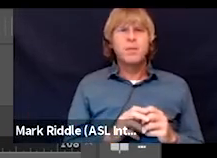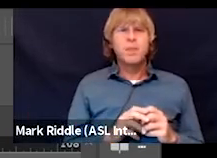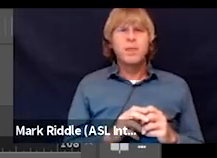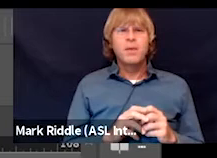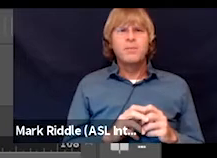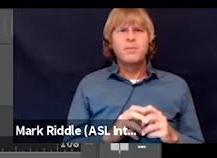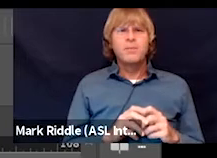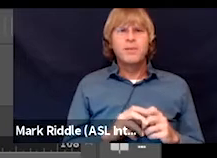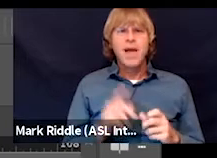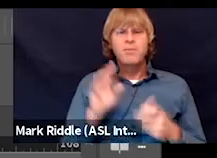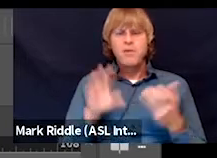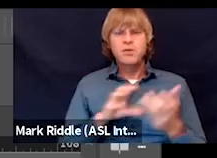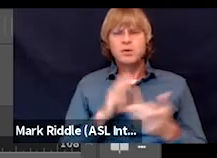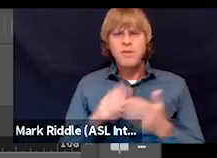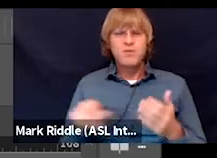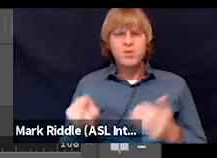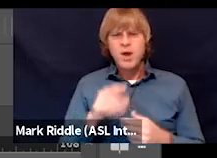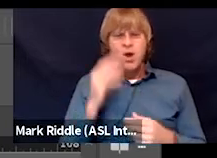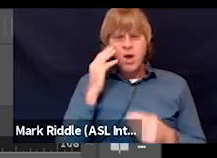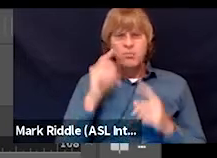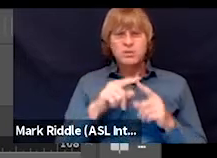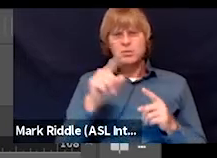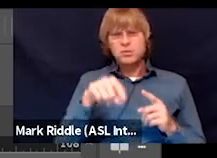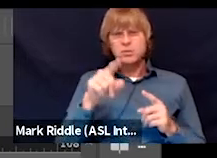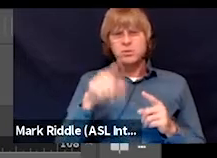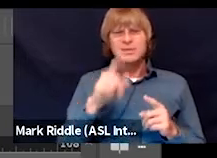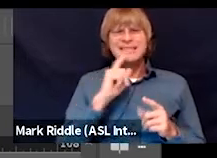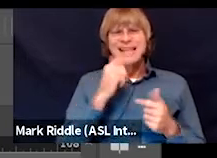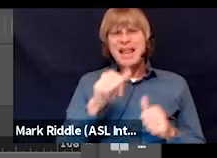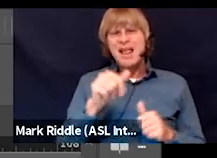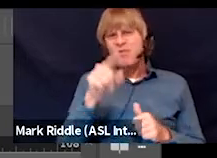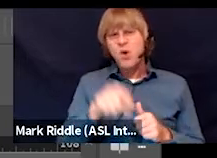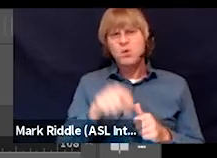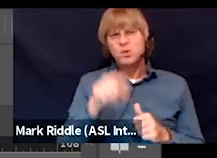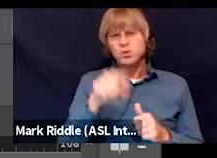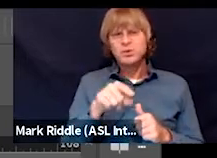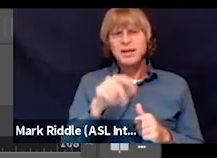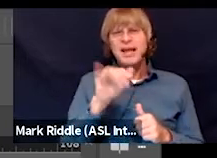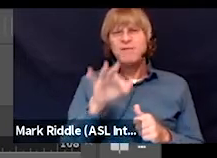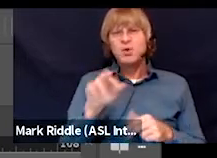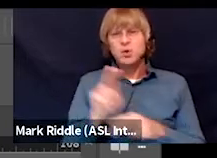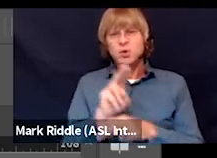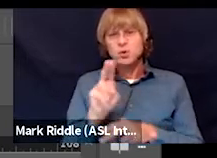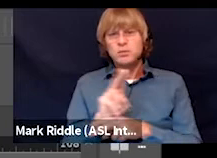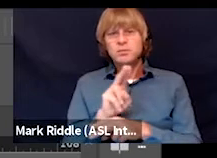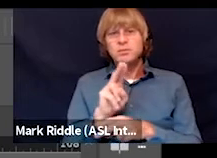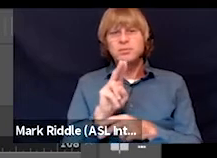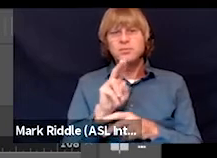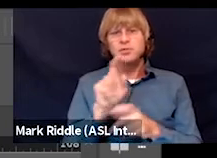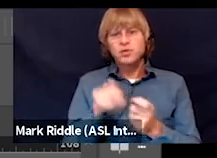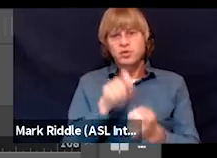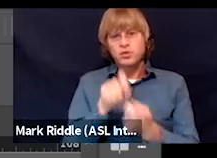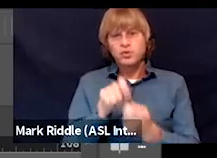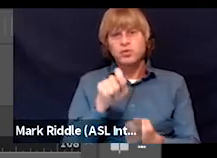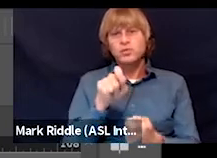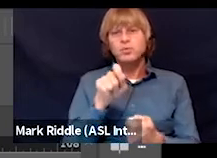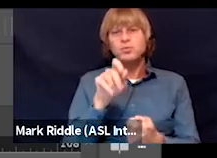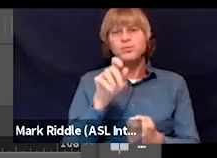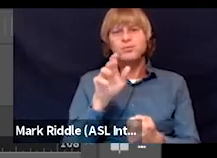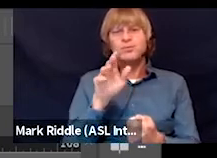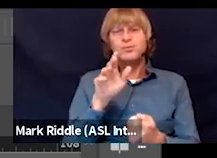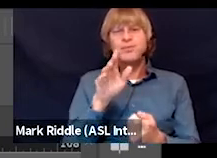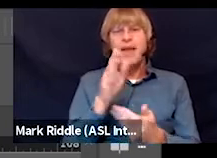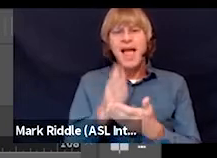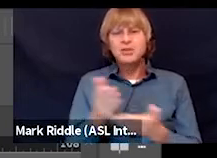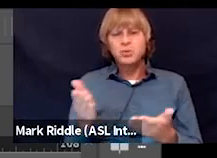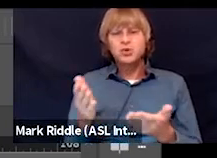I'm confusing some of you, but these are any of these things. If you use certain